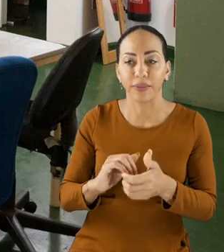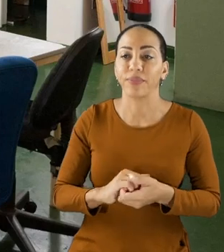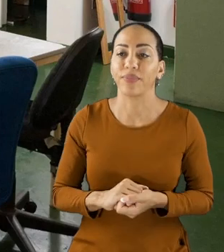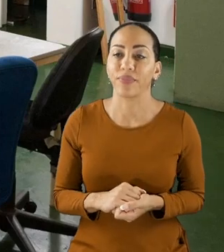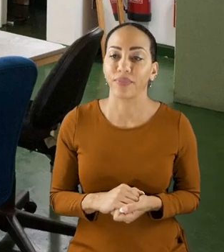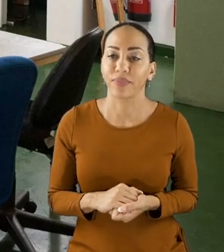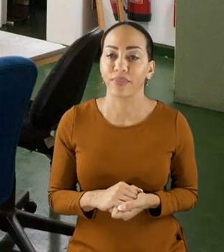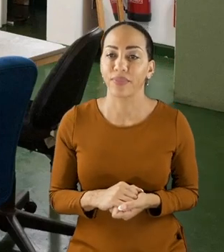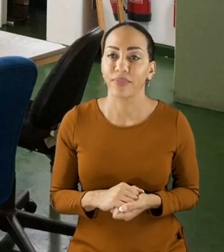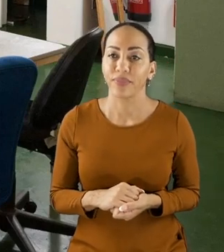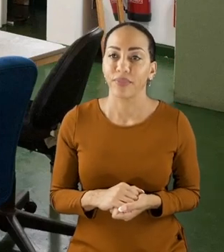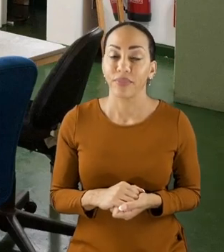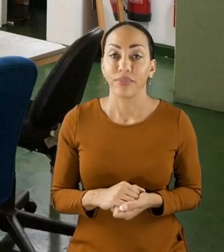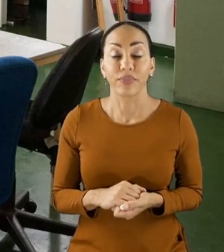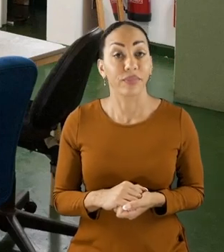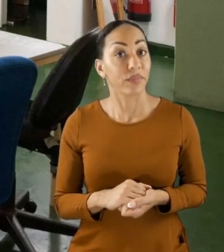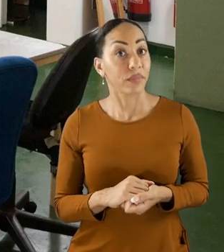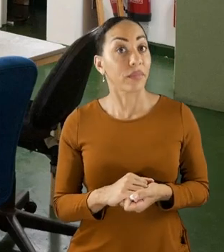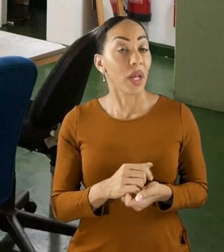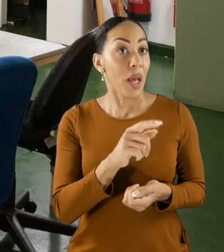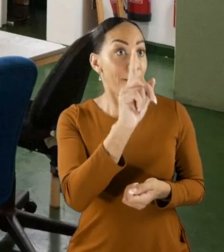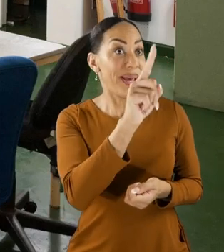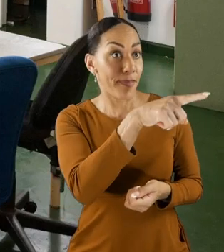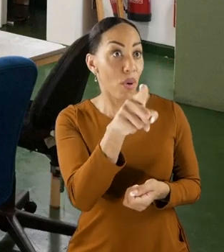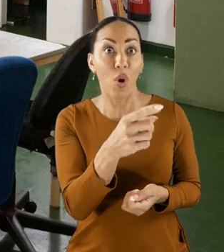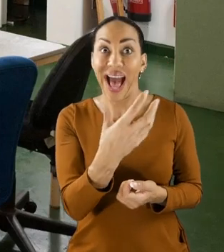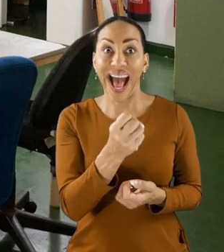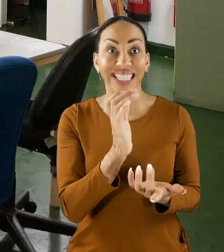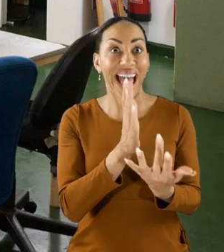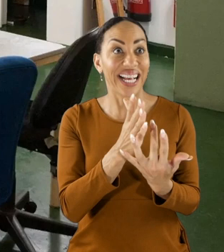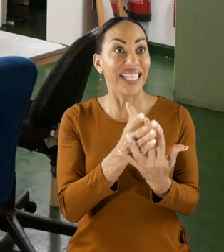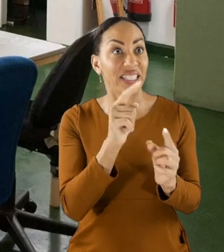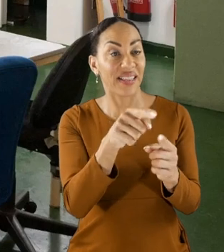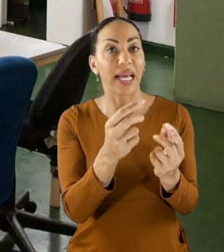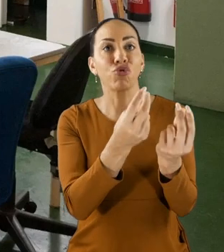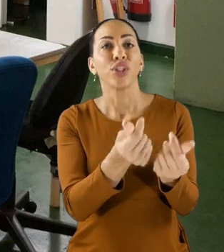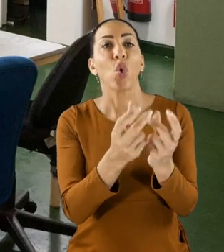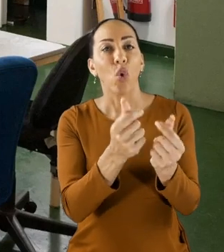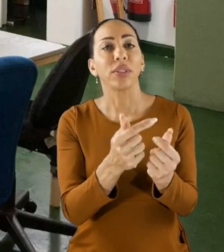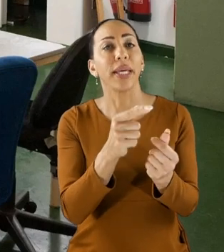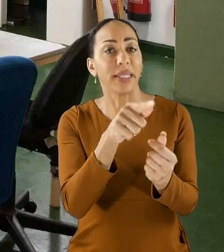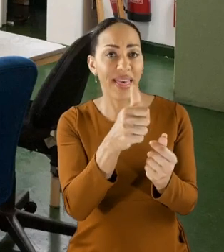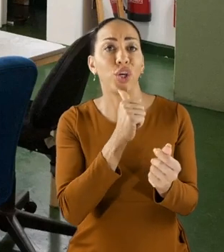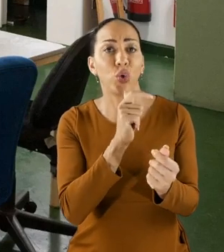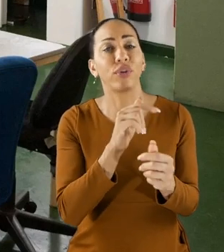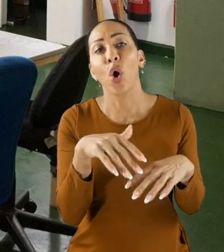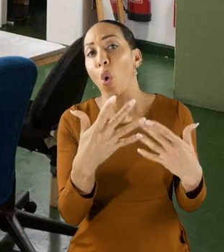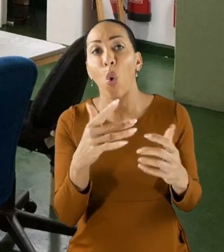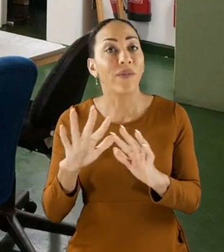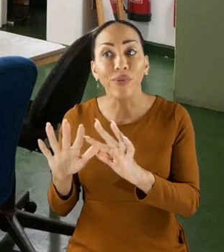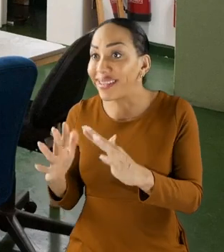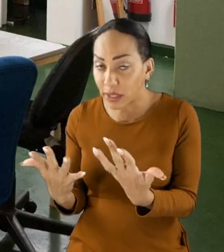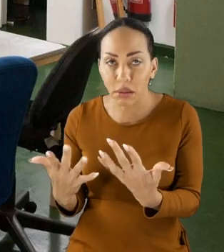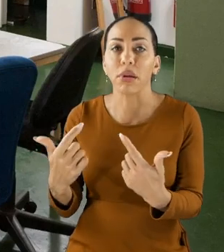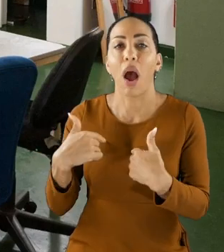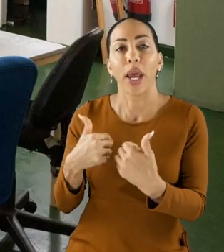So they, for those people that had that, have that access, that they used it. For those that didn't, I